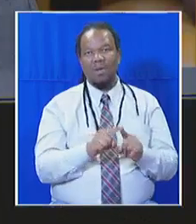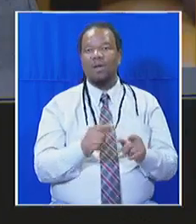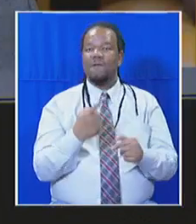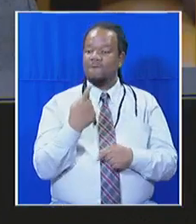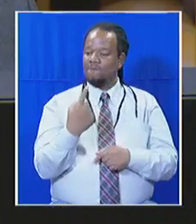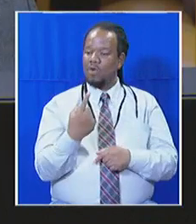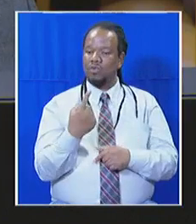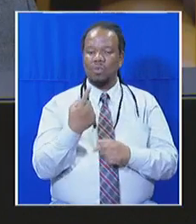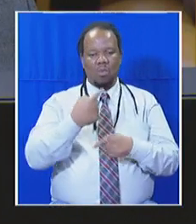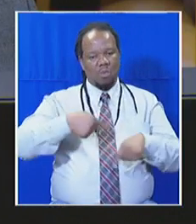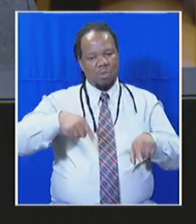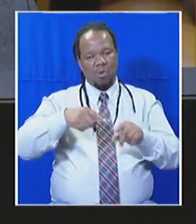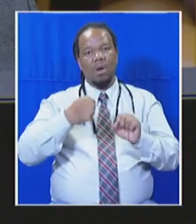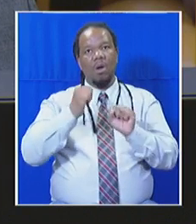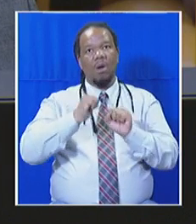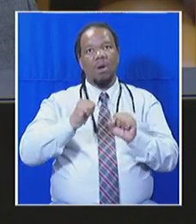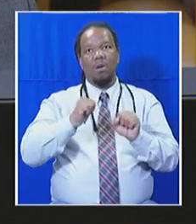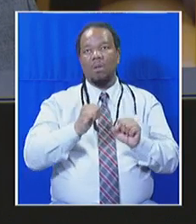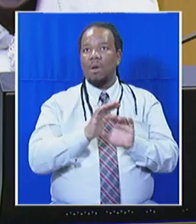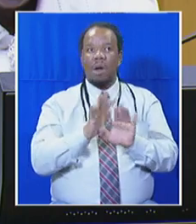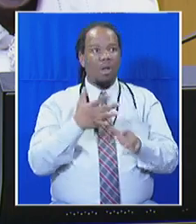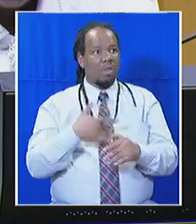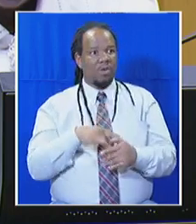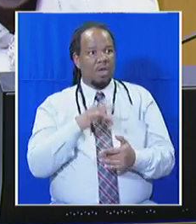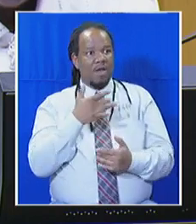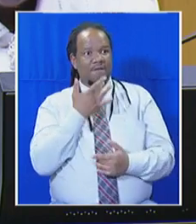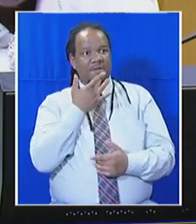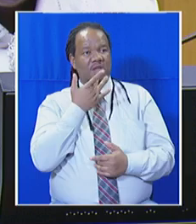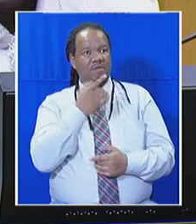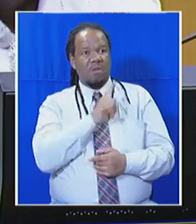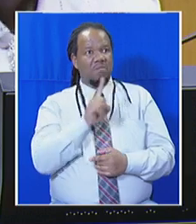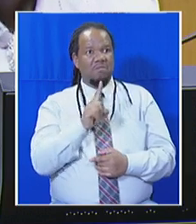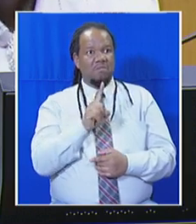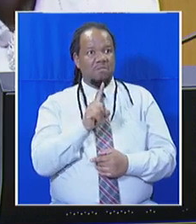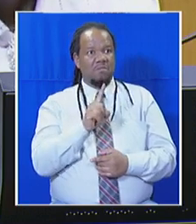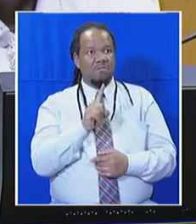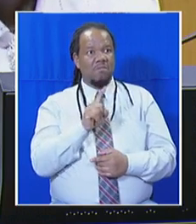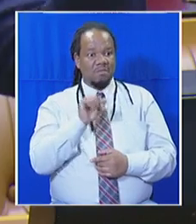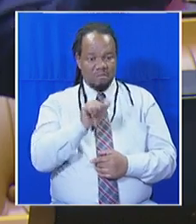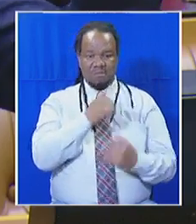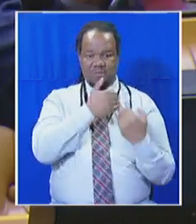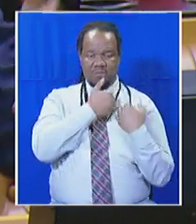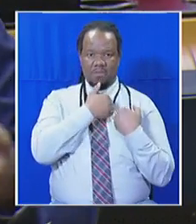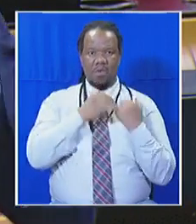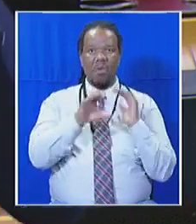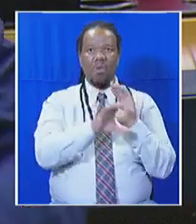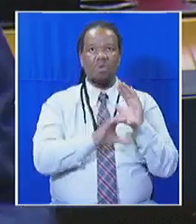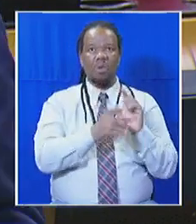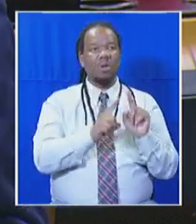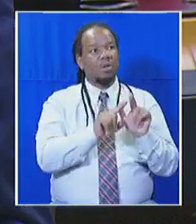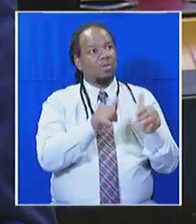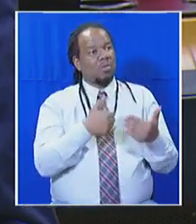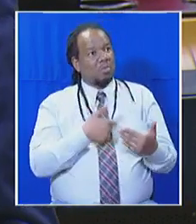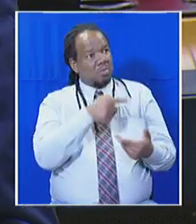agree. It's not like we're asking for a favor. It's a constitutional obligation. And if you are making noise, it means you don't know your